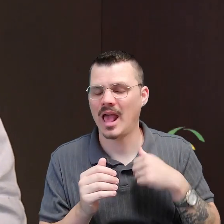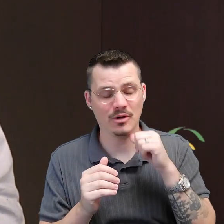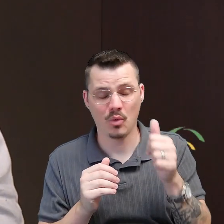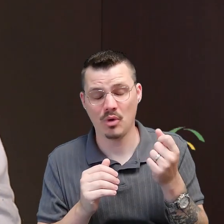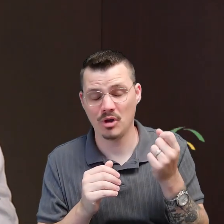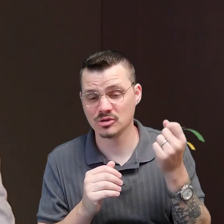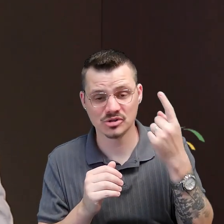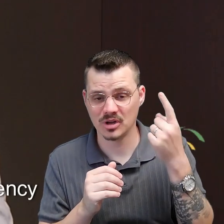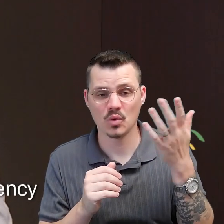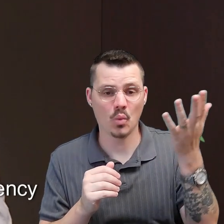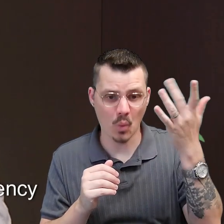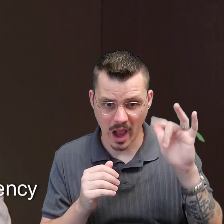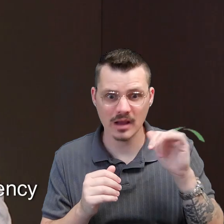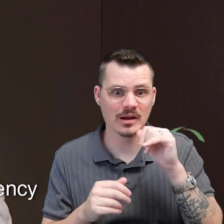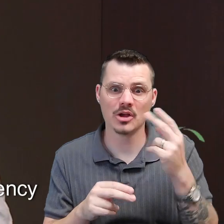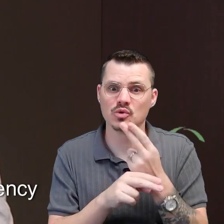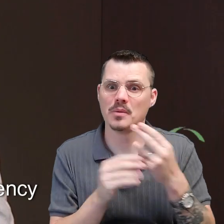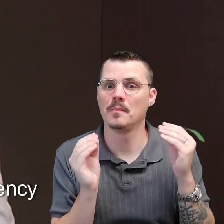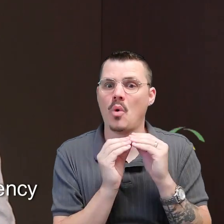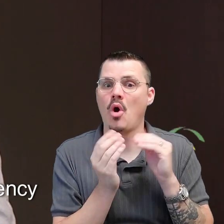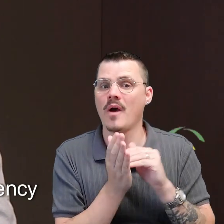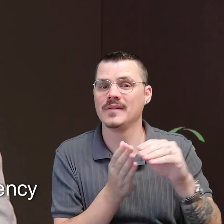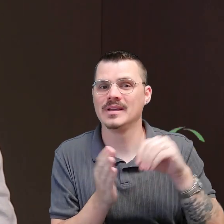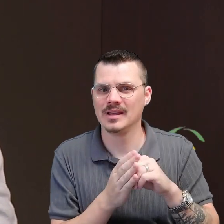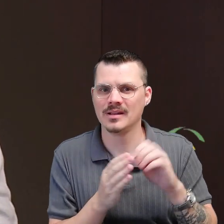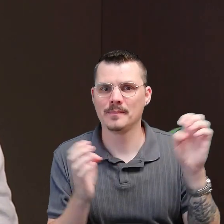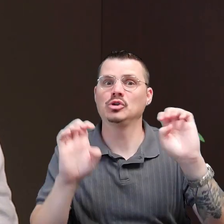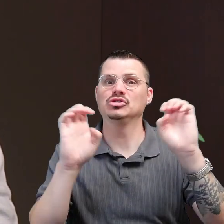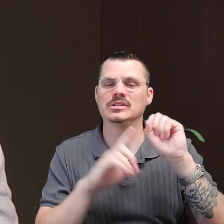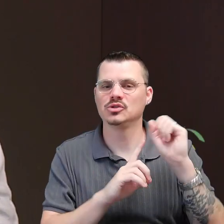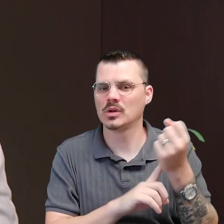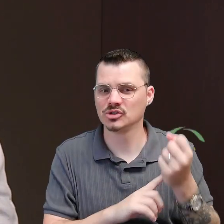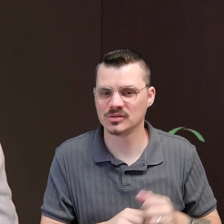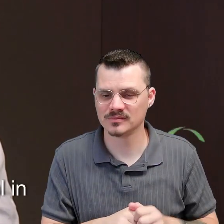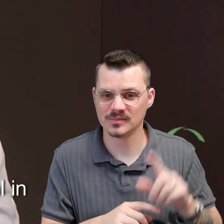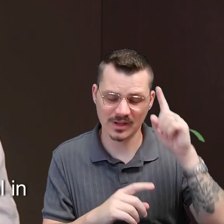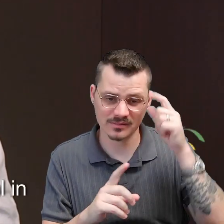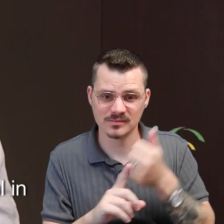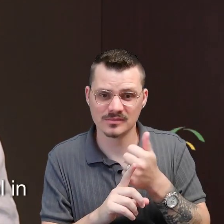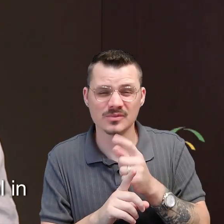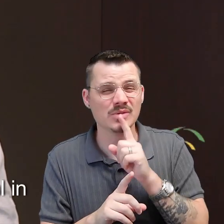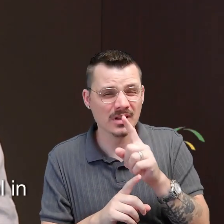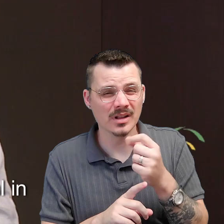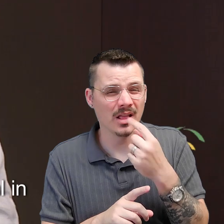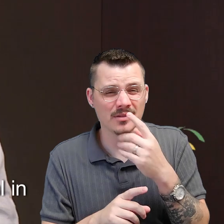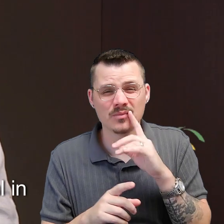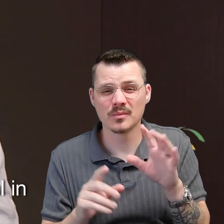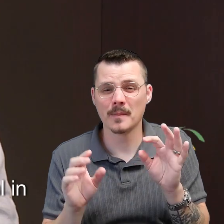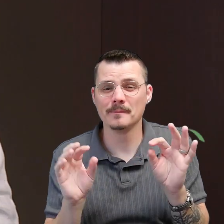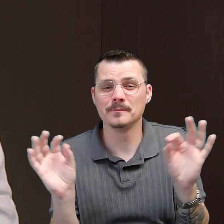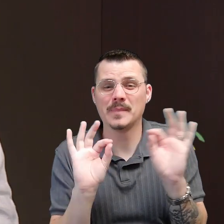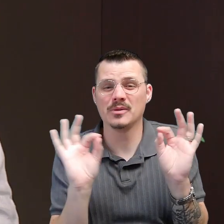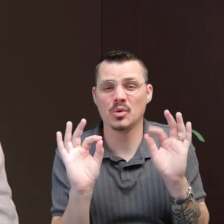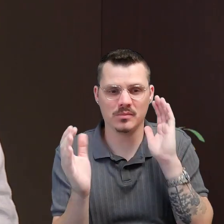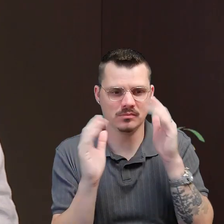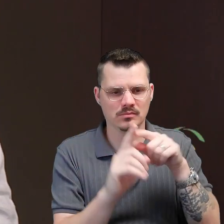not understand why it isn't used more often in emergency situations, because it actually is kind of minimal in